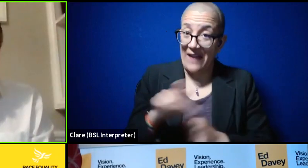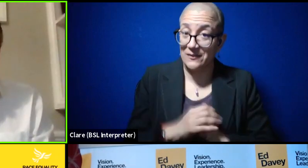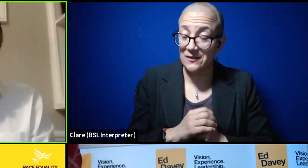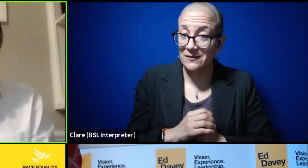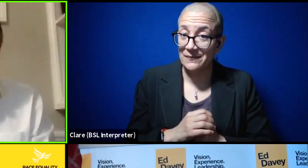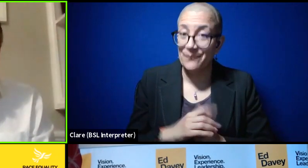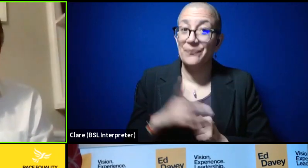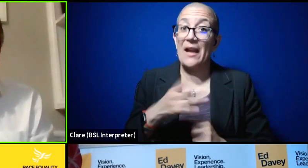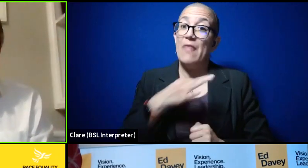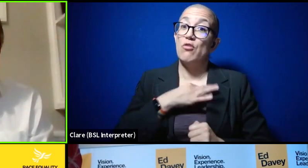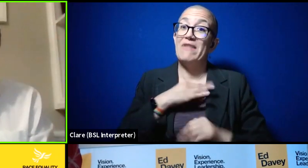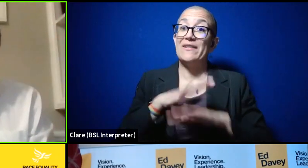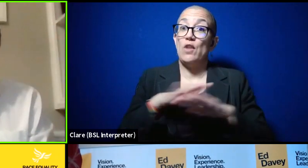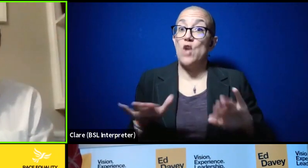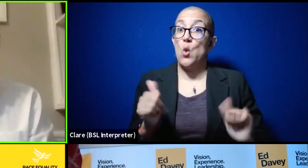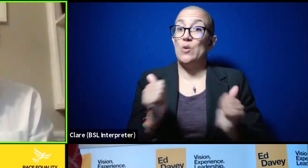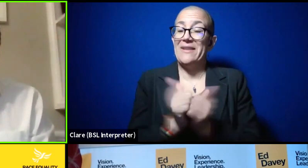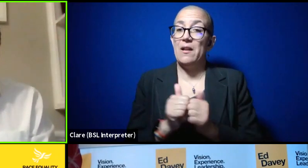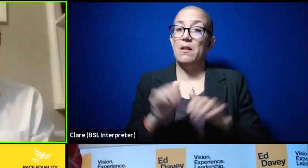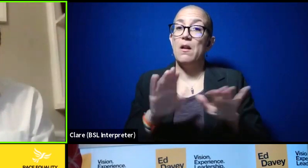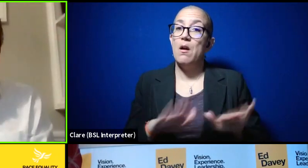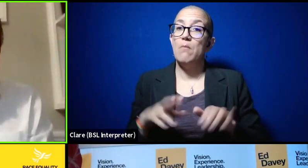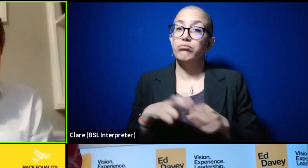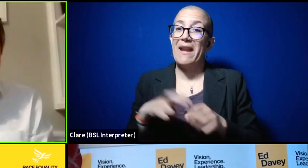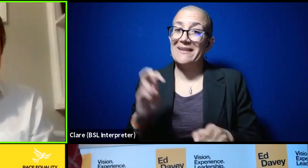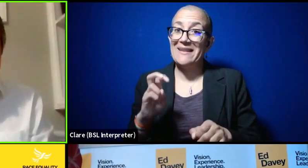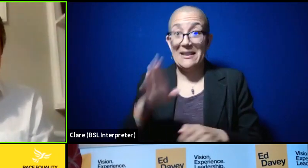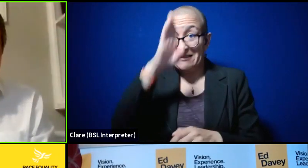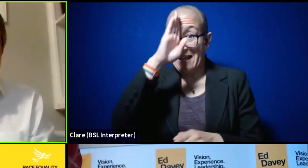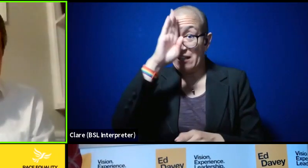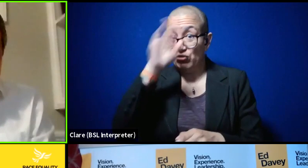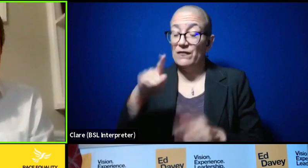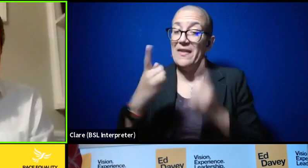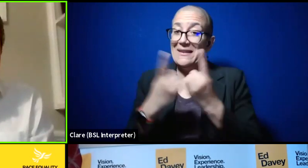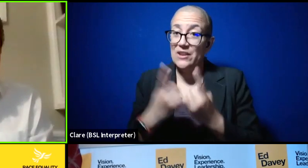a no-deal Brexit be dangerous for these issues as well of race